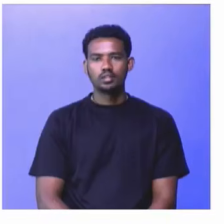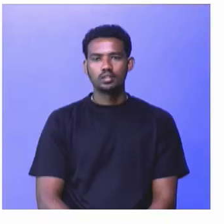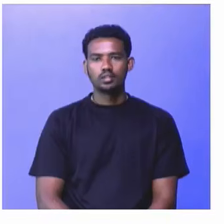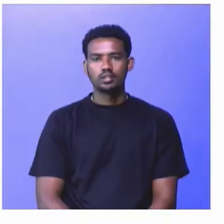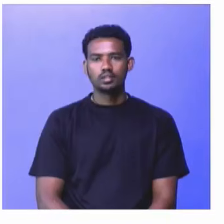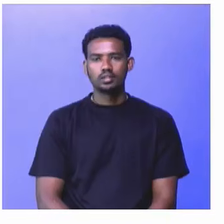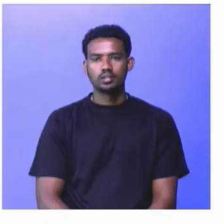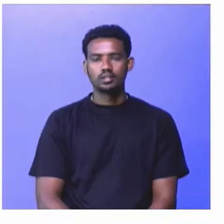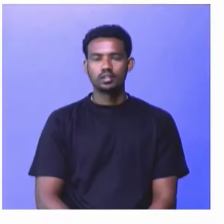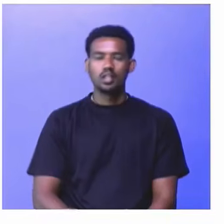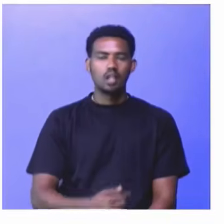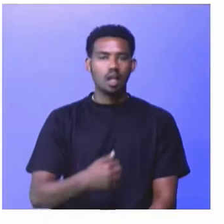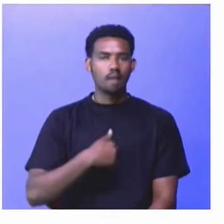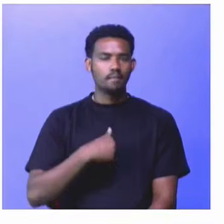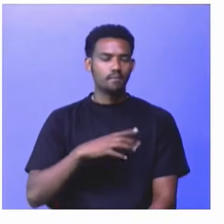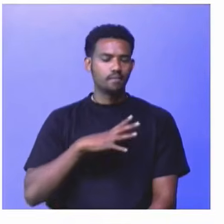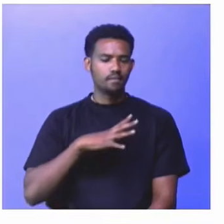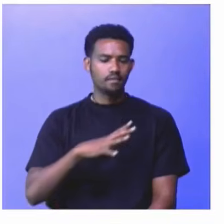Thank you.